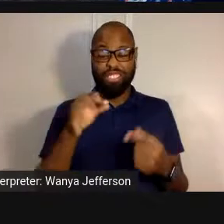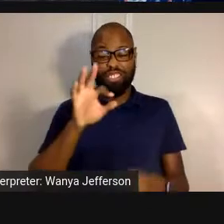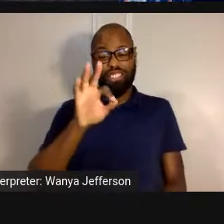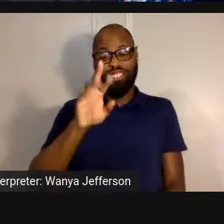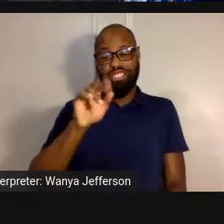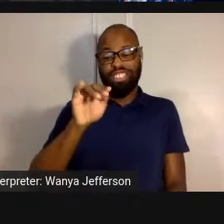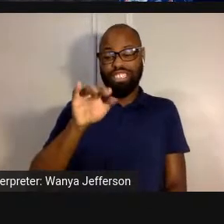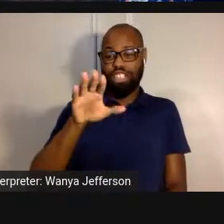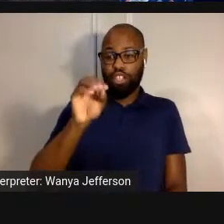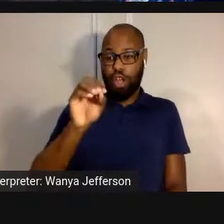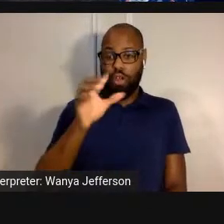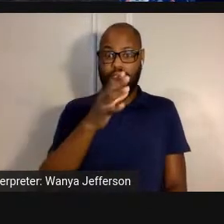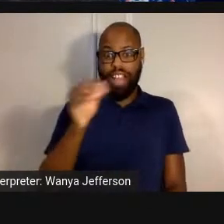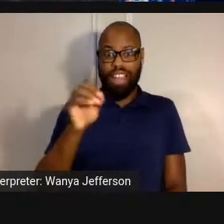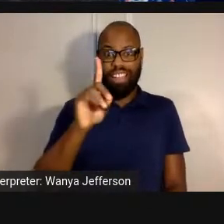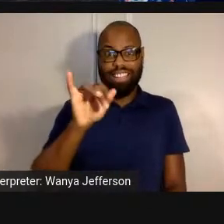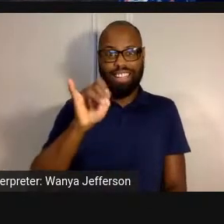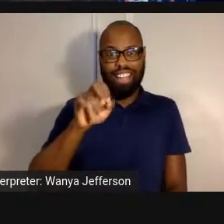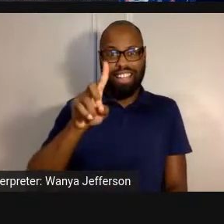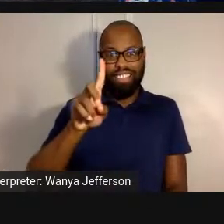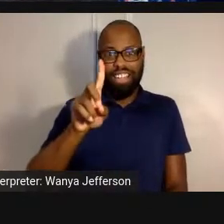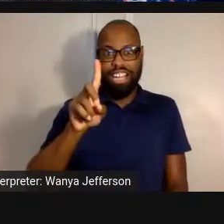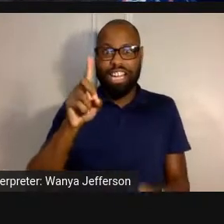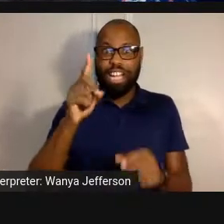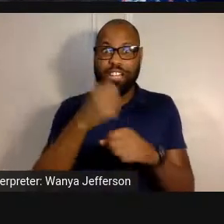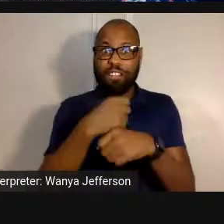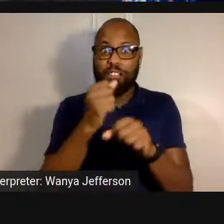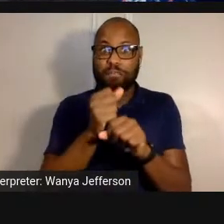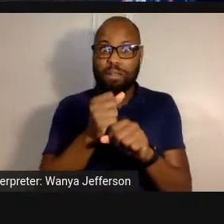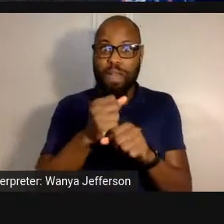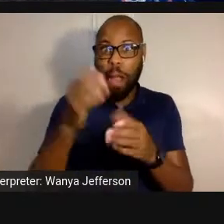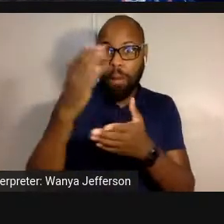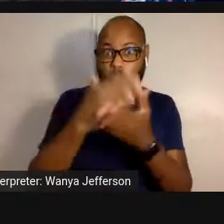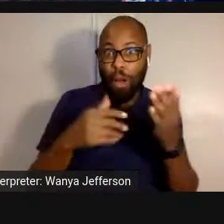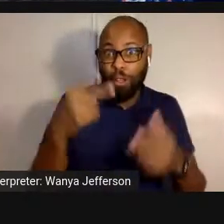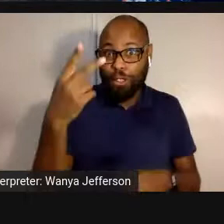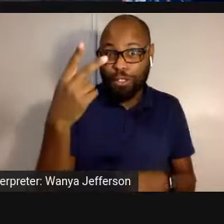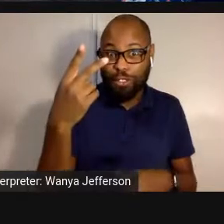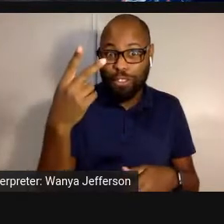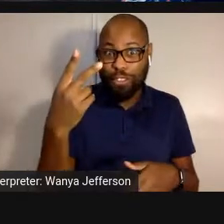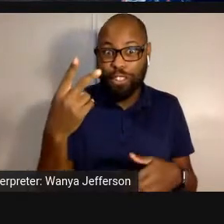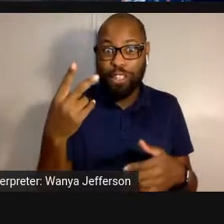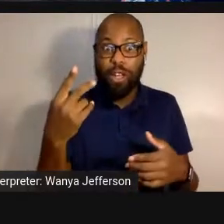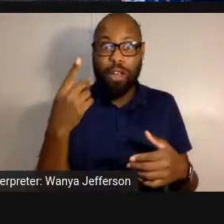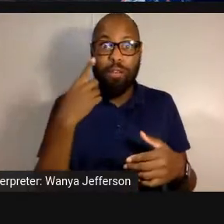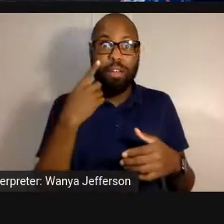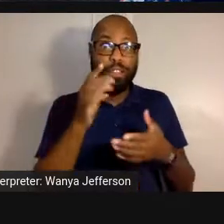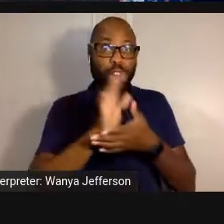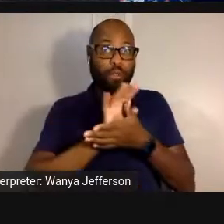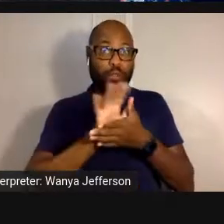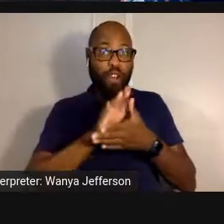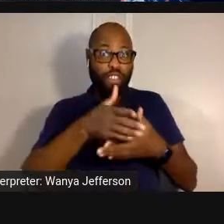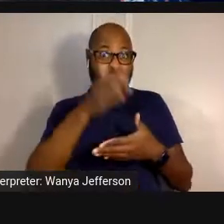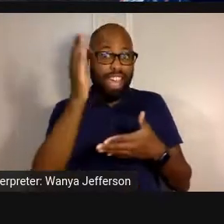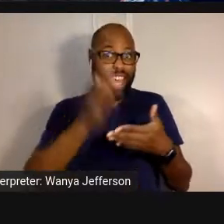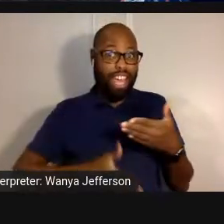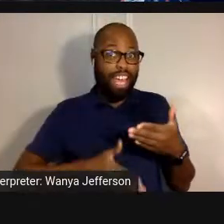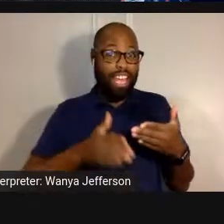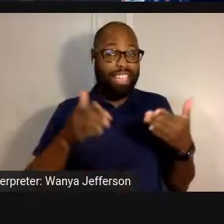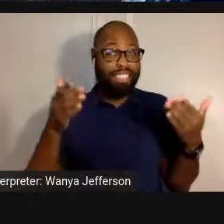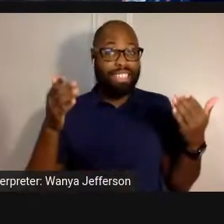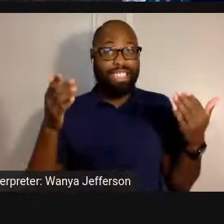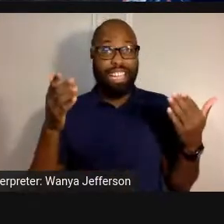David to write a sequel because the movie is open-ended anyway. Maybe you could call it Somewhere or